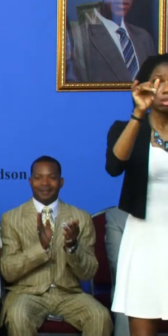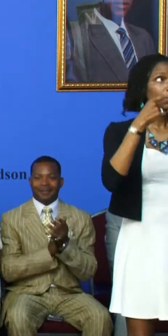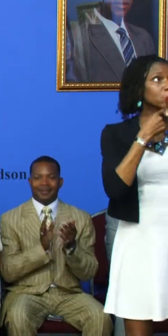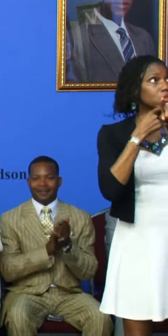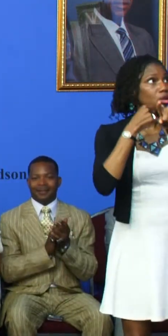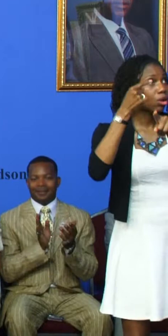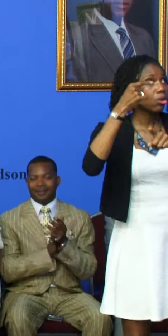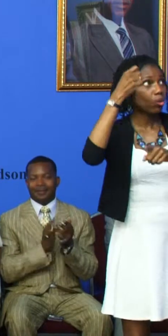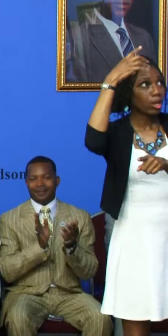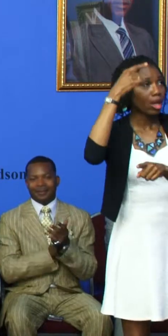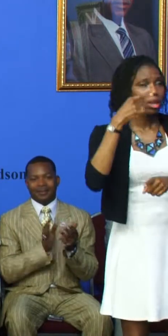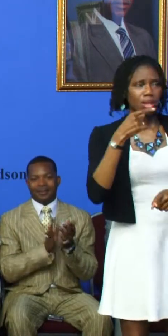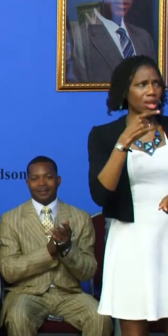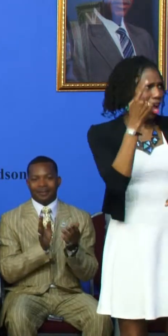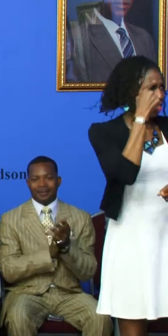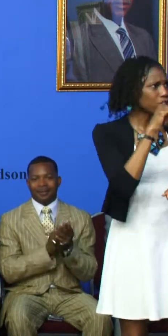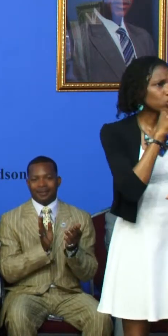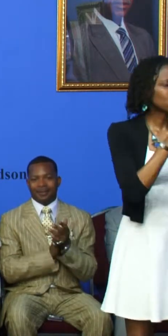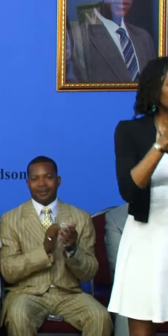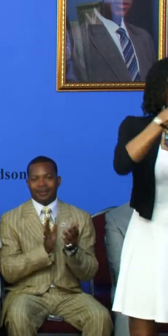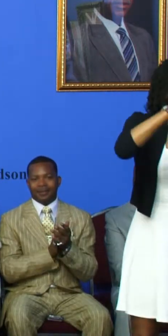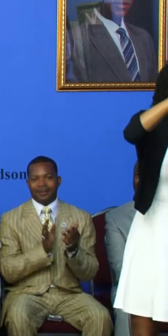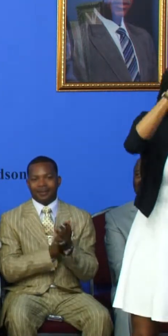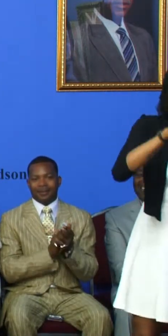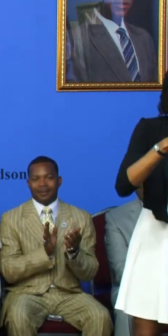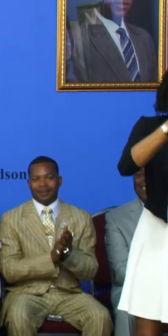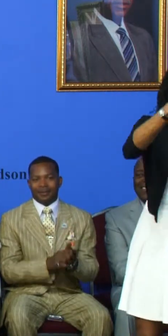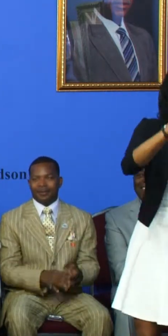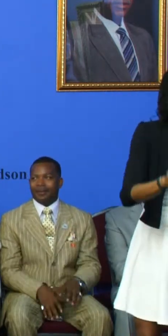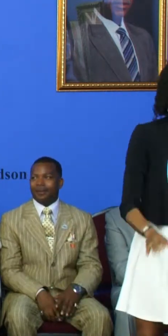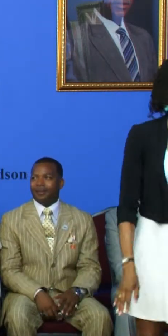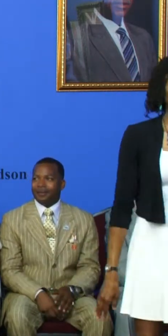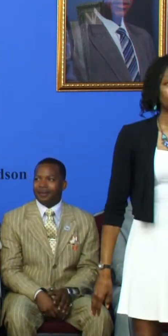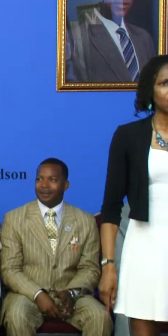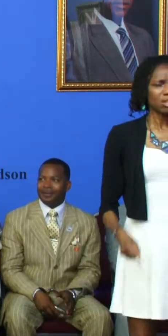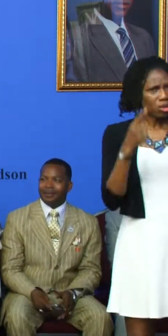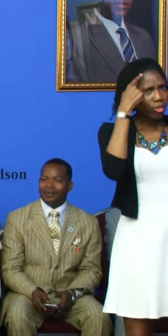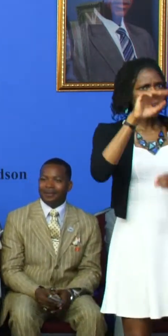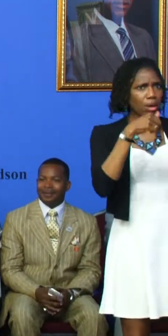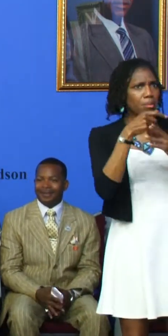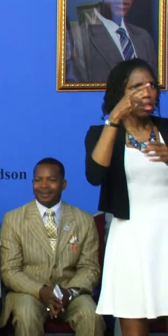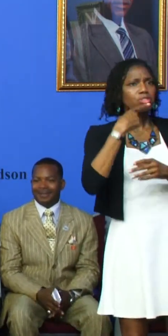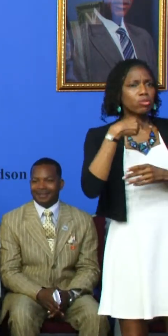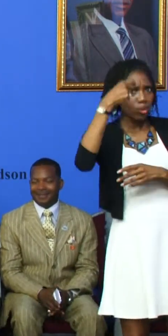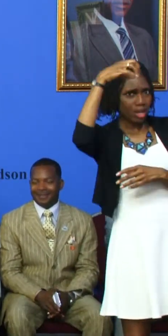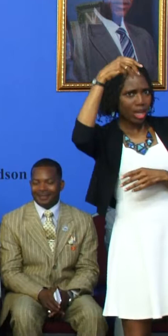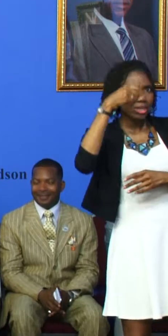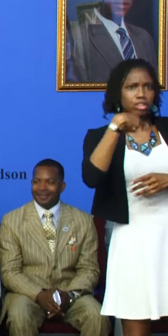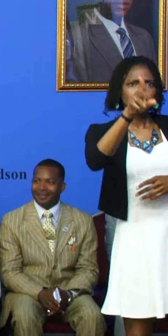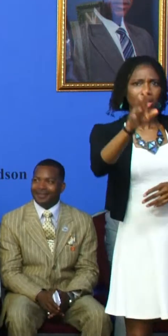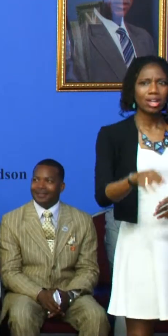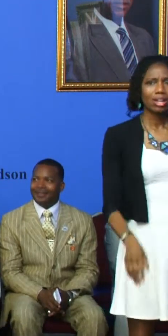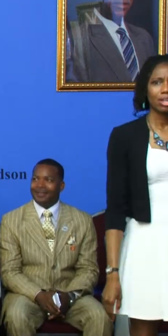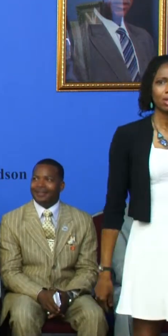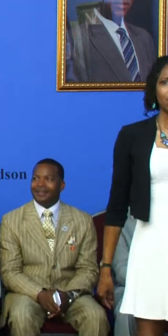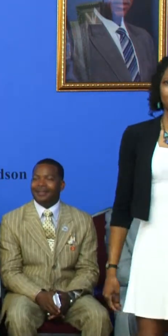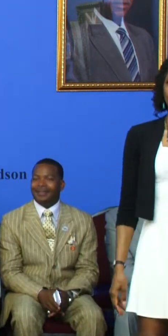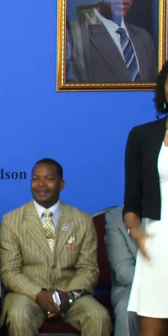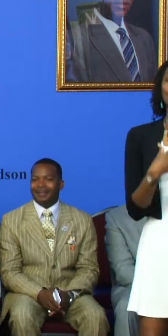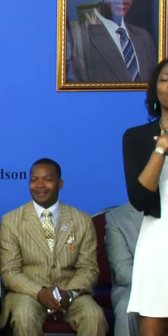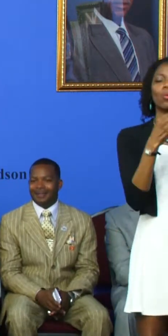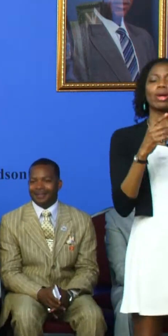Man, don't think about no red light. Just drive. White folk playing with the